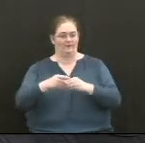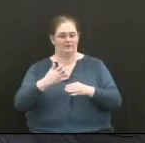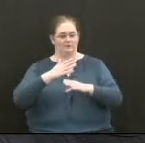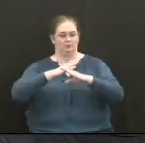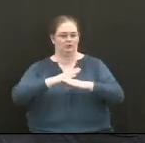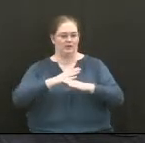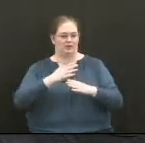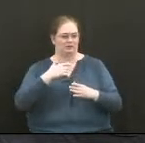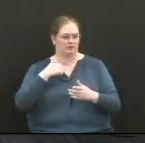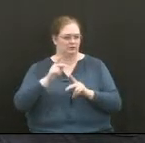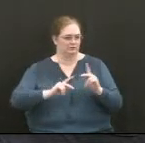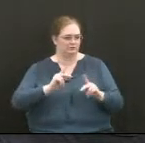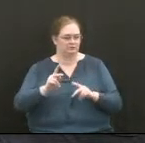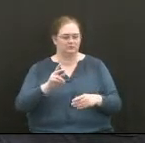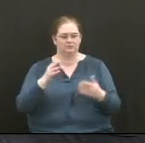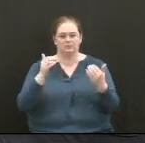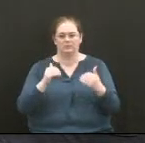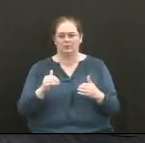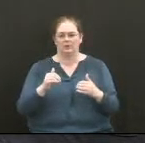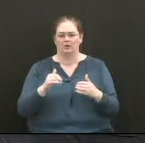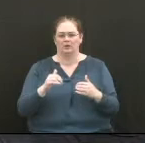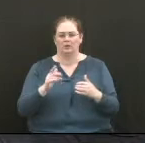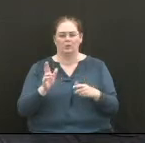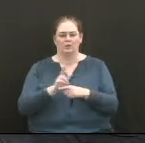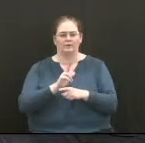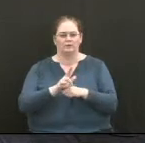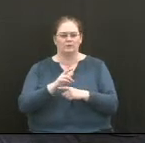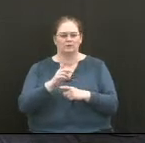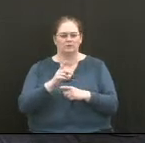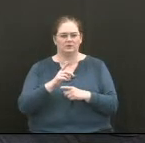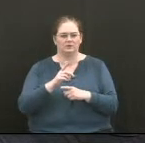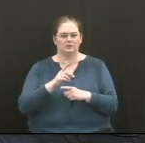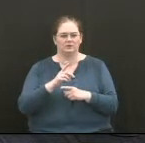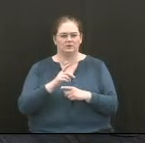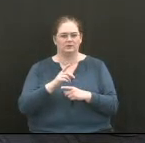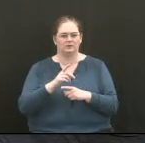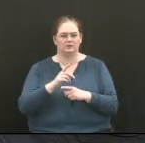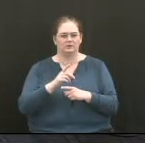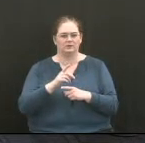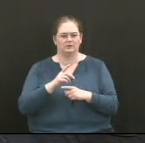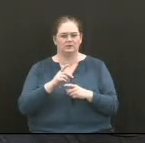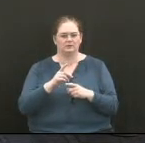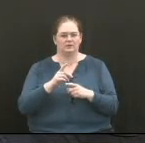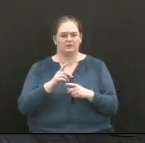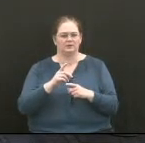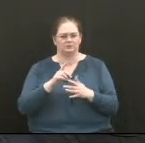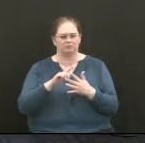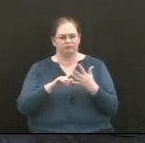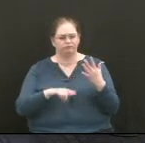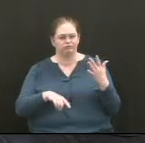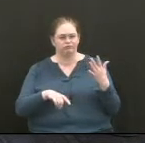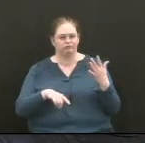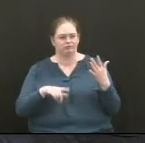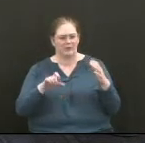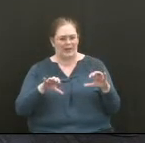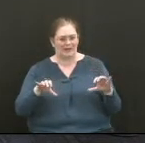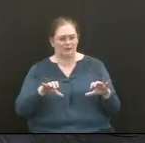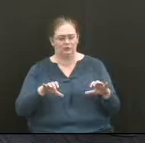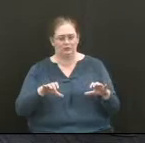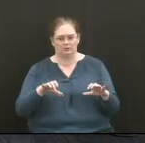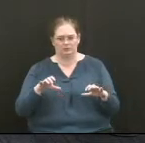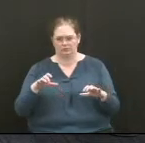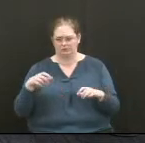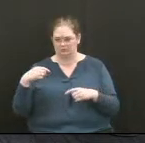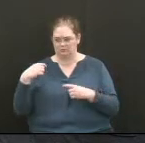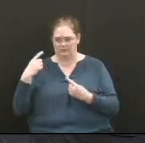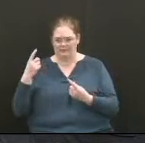employees. We've used it for you know, a wide variety of things that, you know, we've had to start doing that were never intended to be